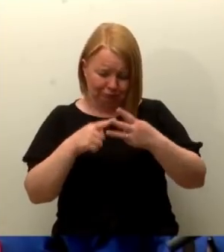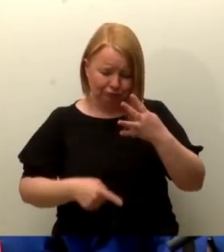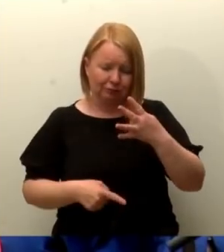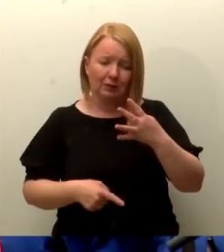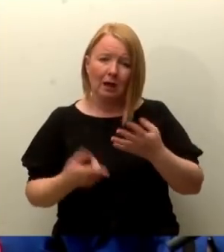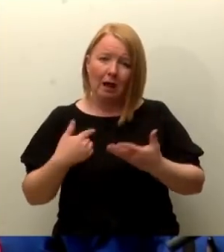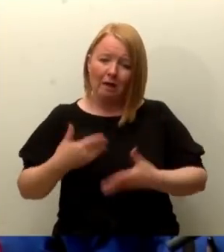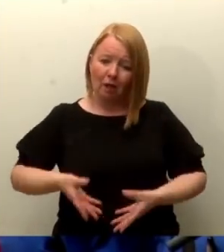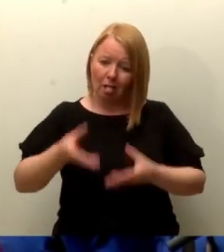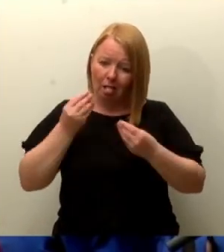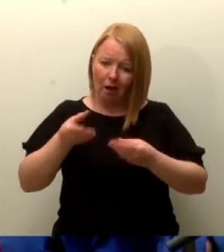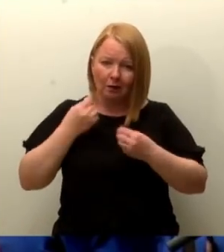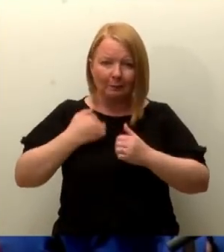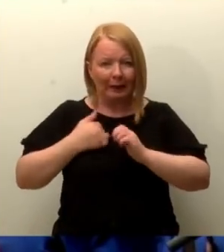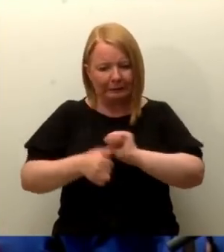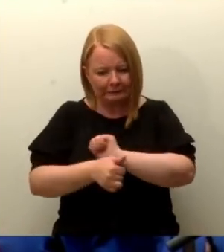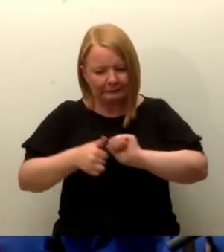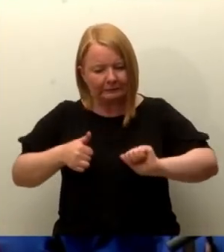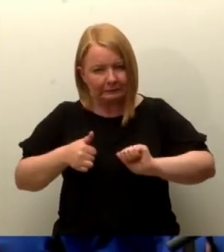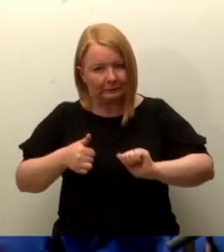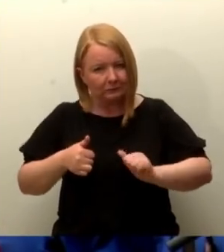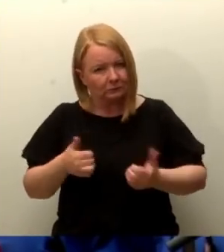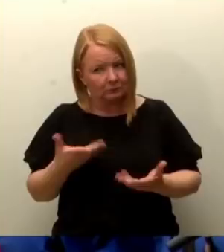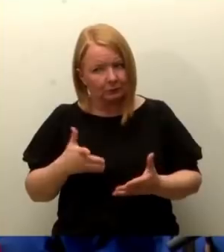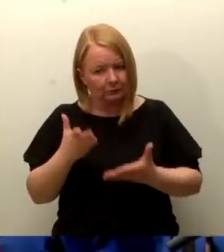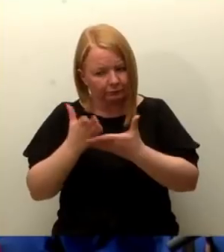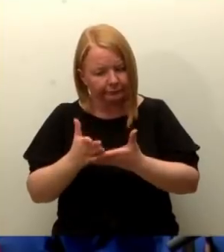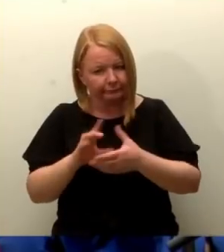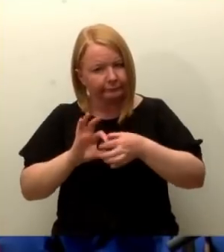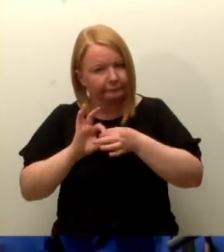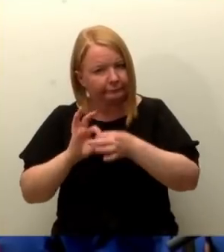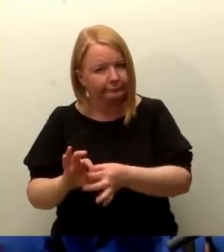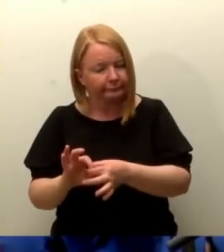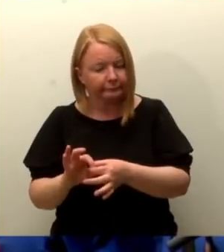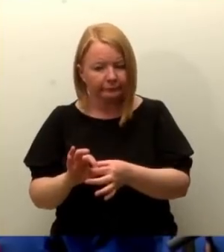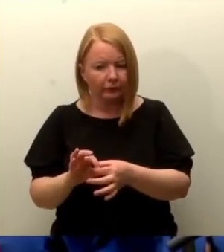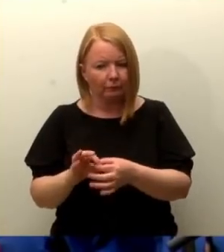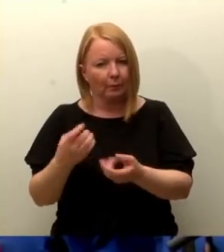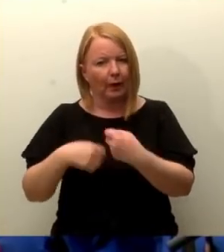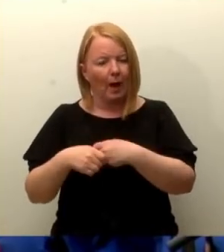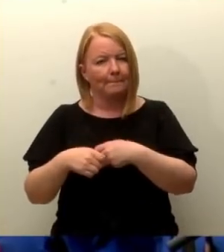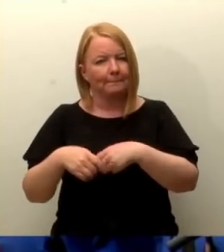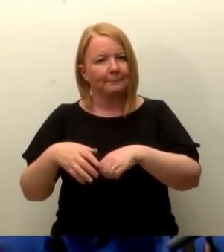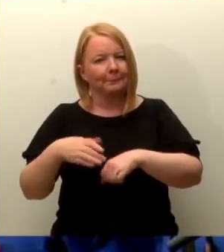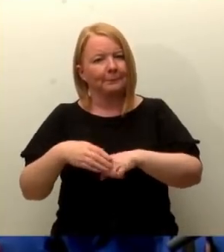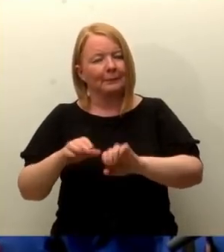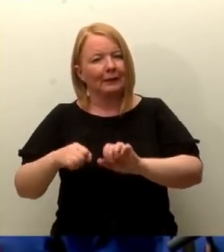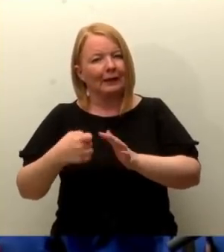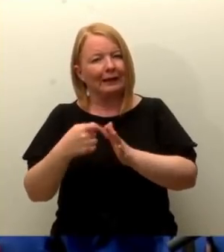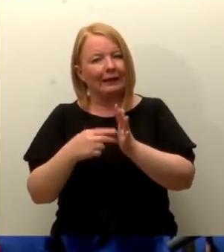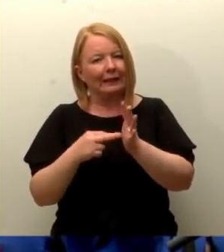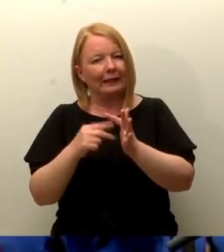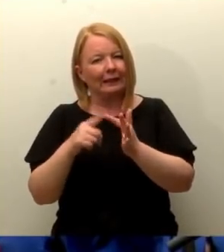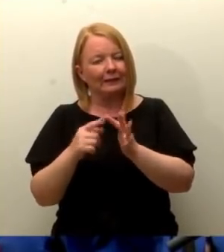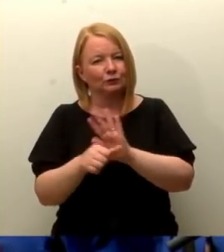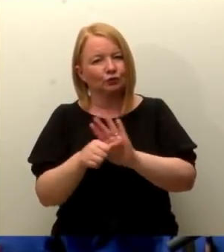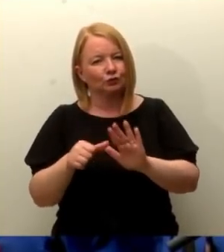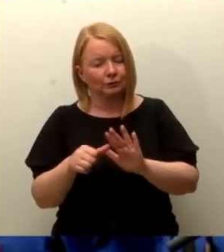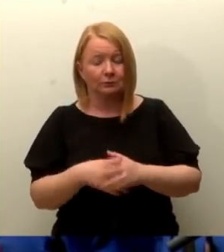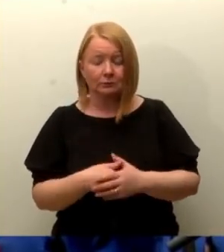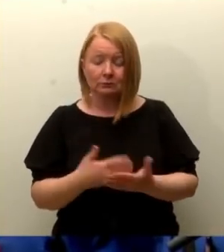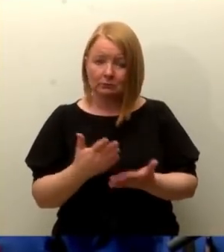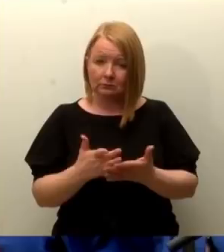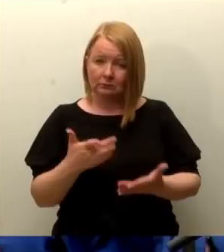my surgical skills and developed myself as a knee surgeon. And I feel very proud to say that